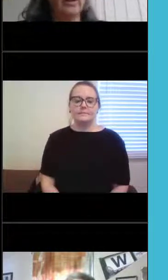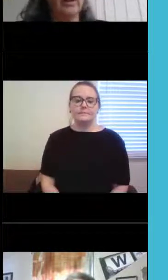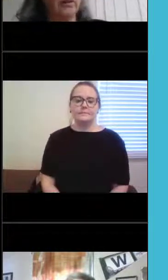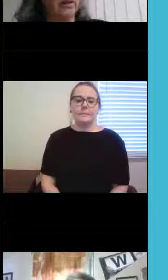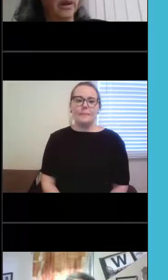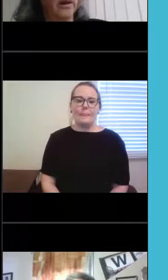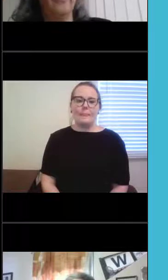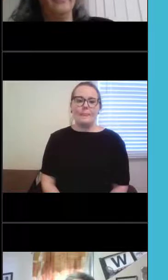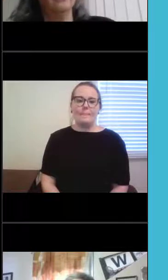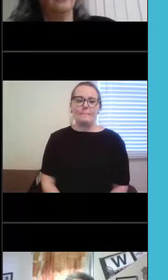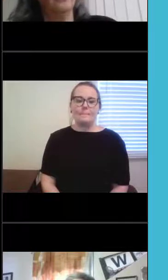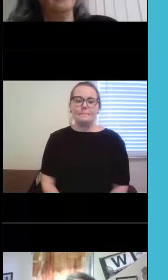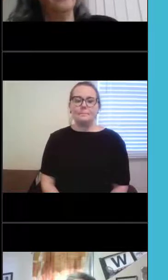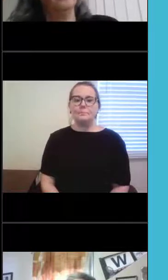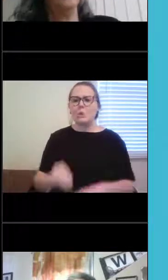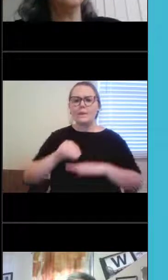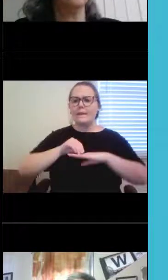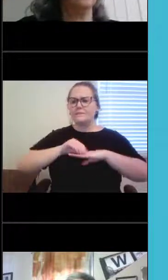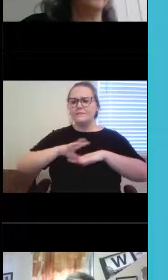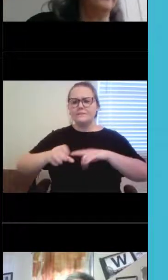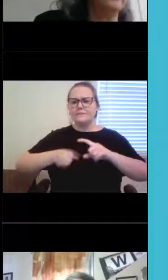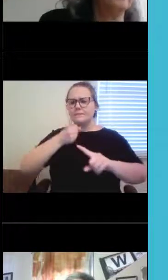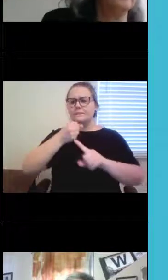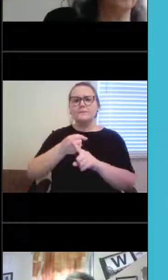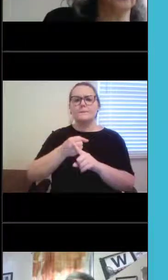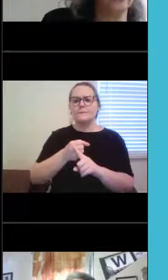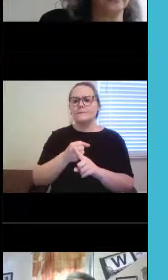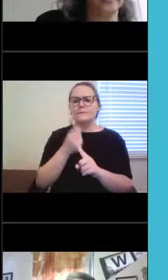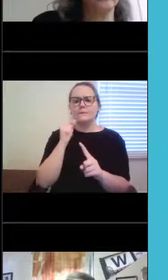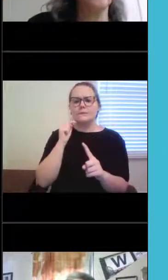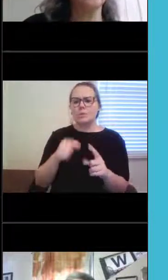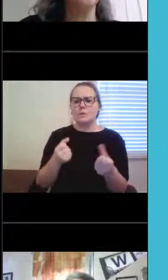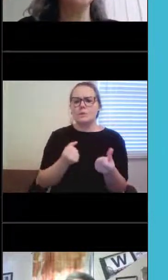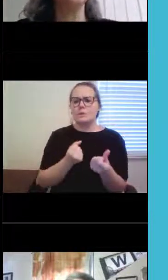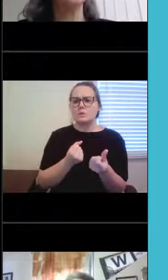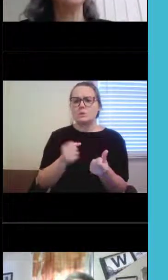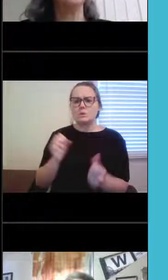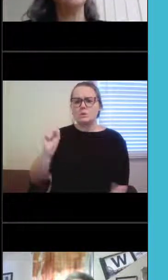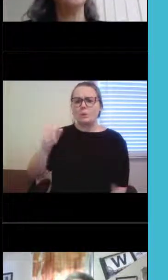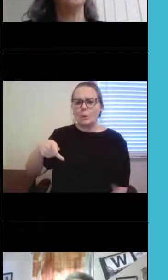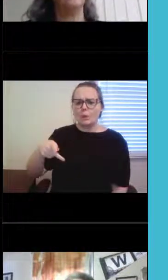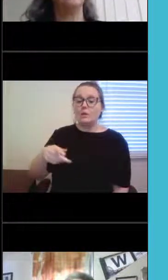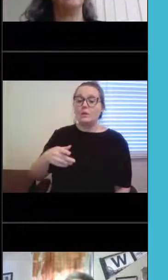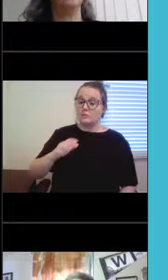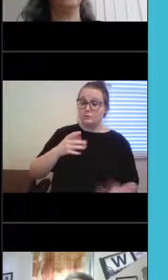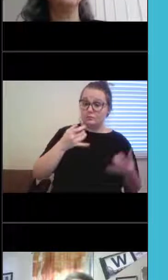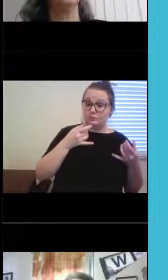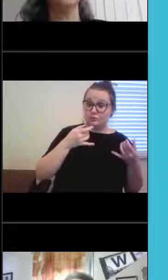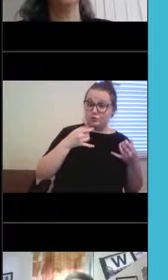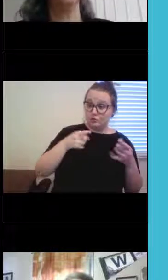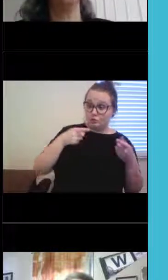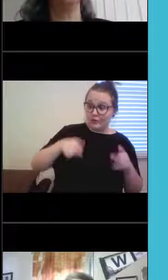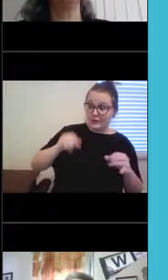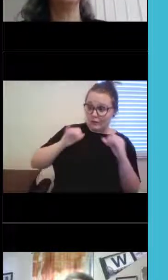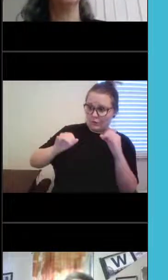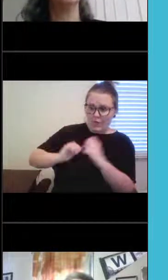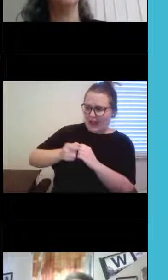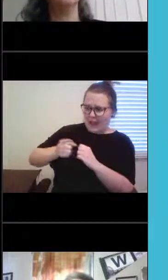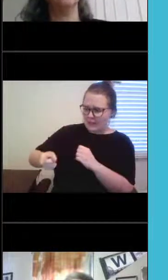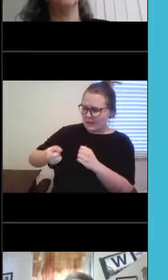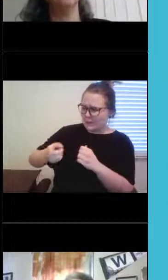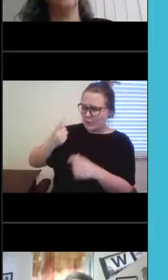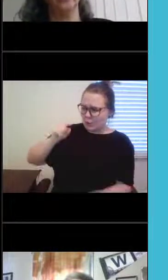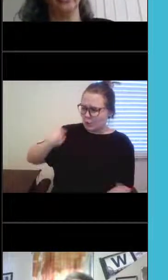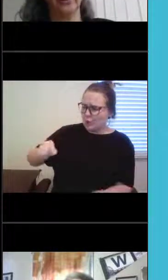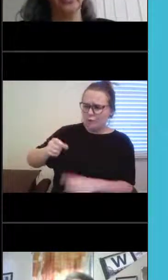was the effect of the impact on these supporters? In our interviews, when we asked them that, how was this for you? What kinds